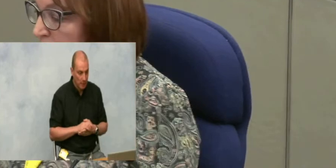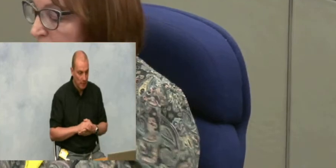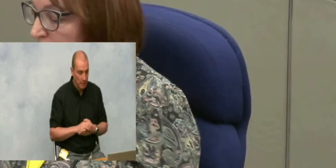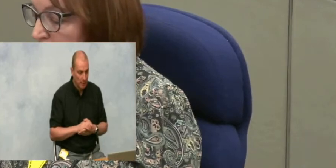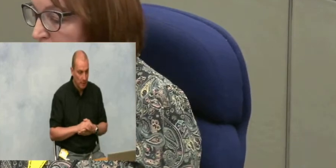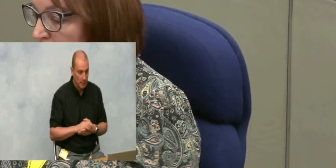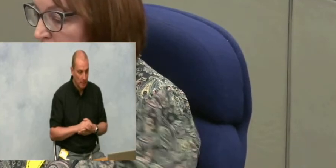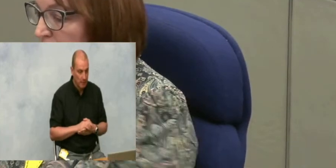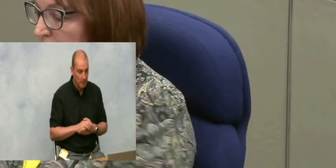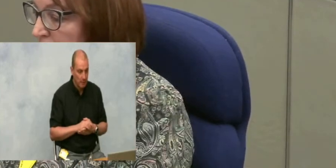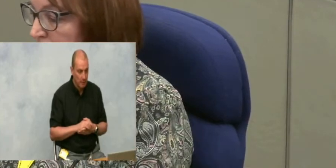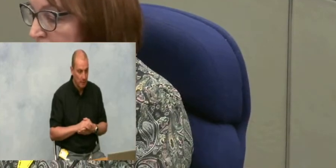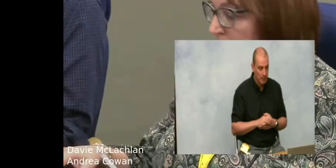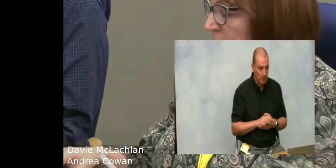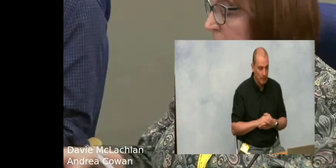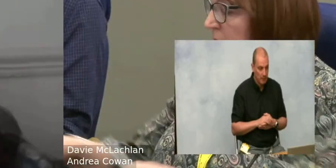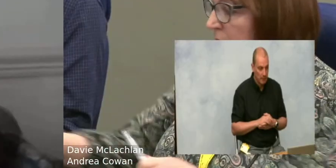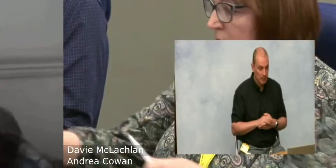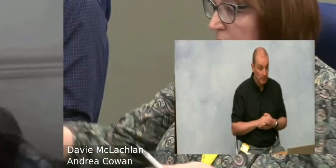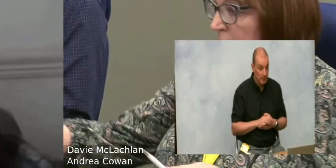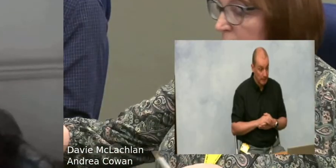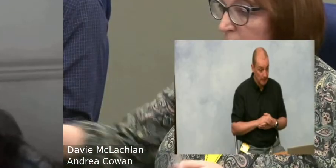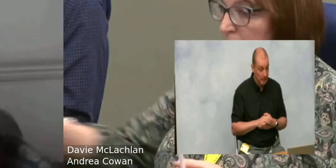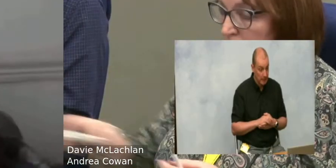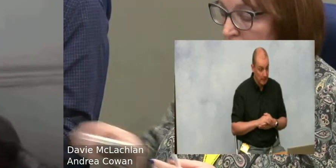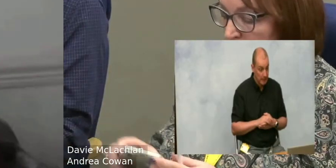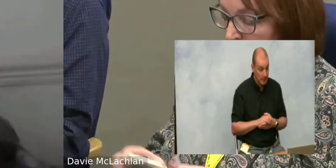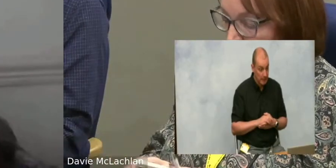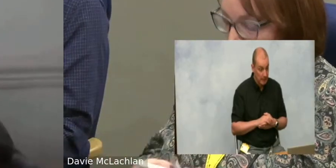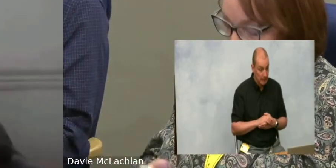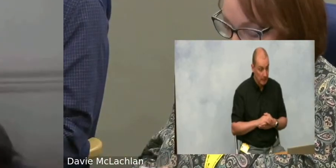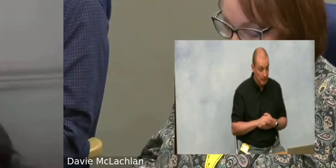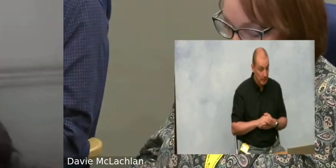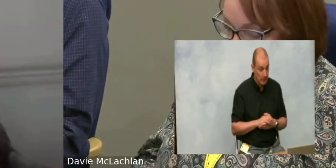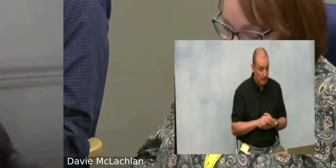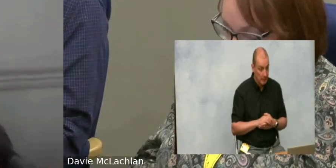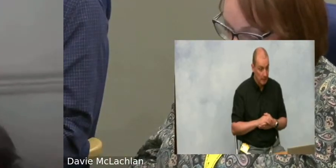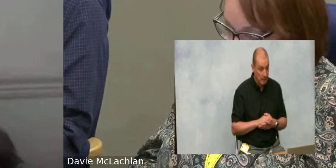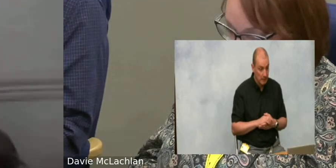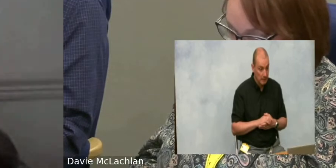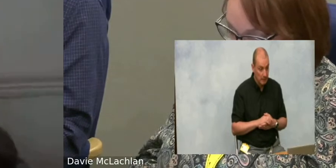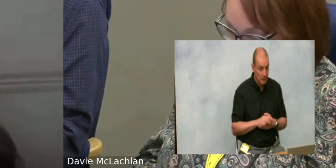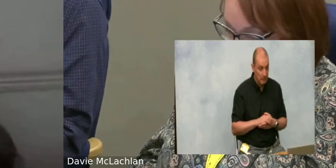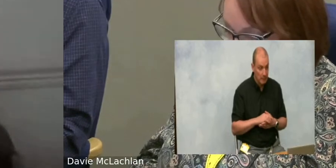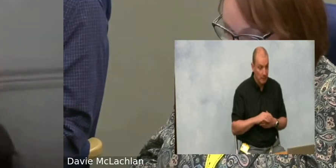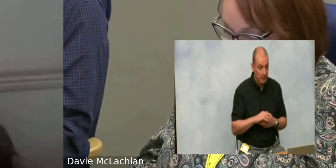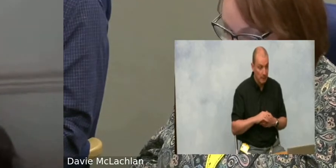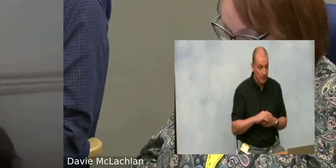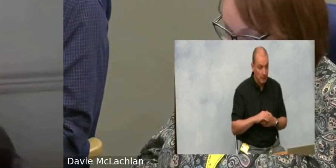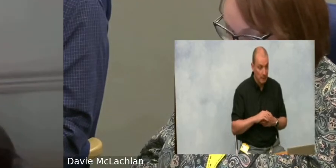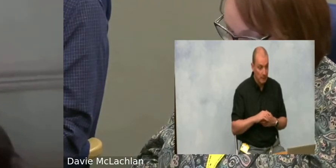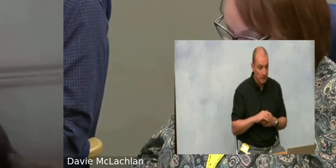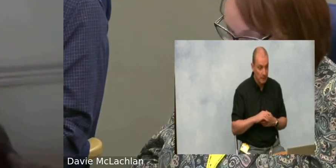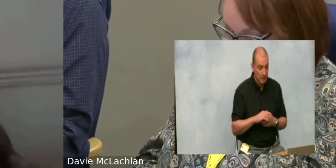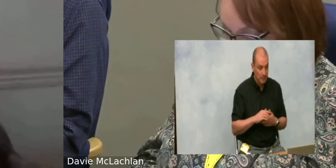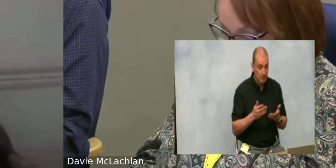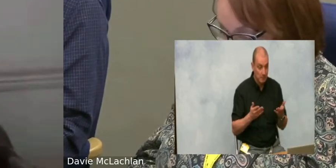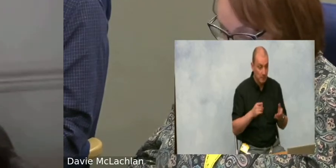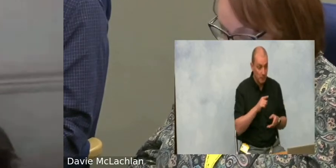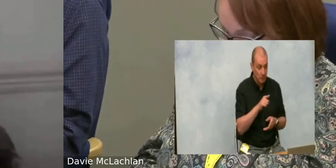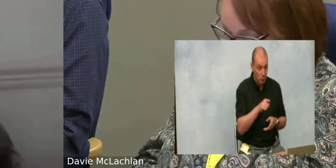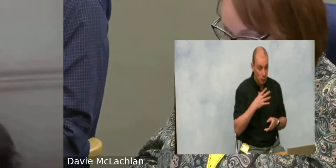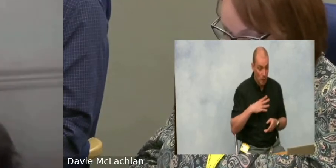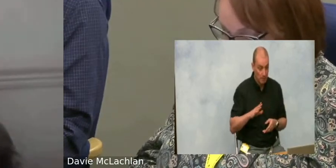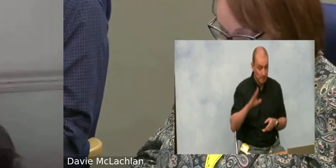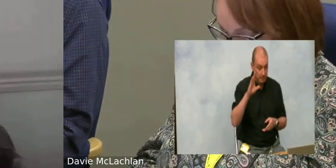if you're brief enough, we could move this item on and take the break. Yes, I don't agree with what Andrea's saying. I